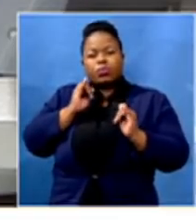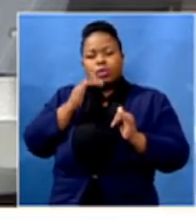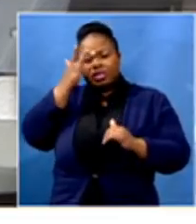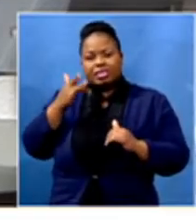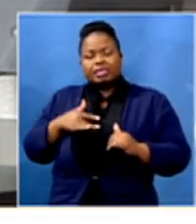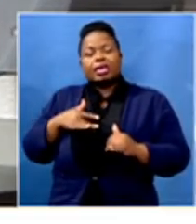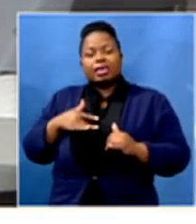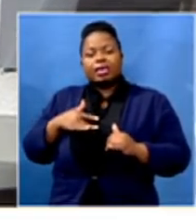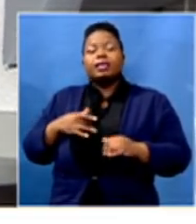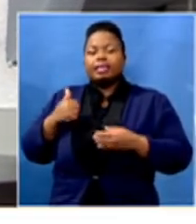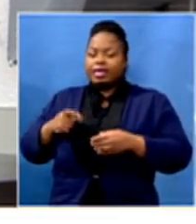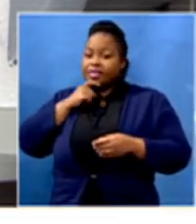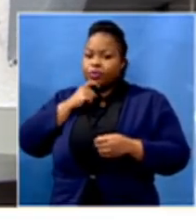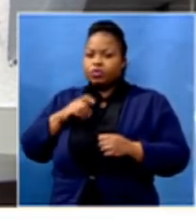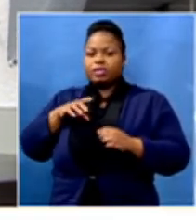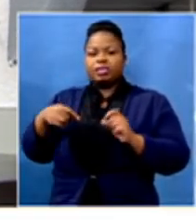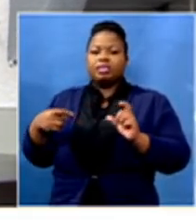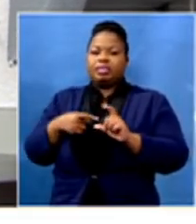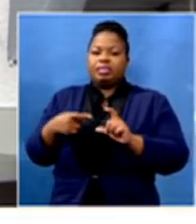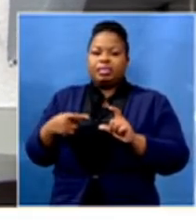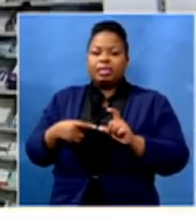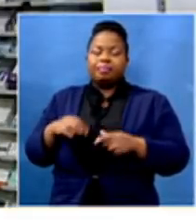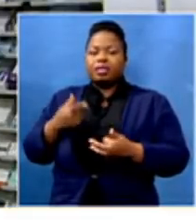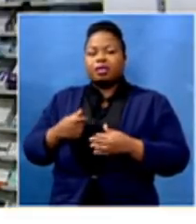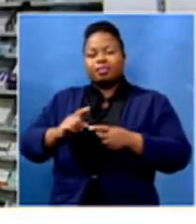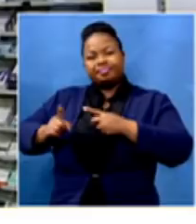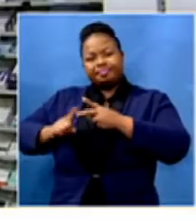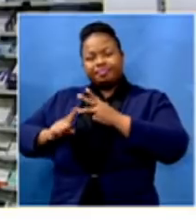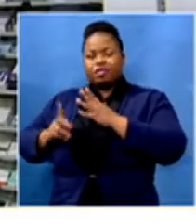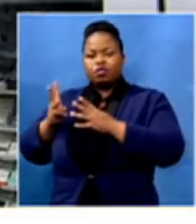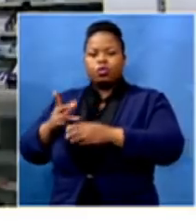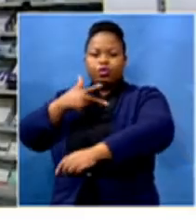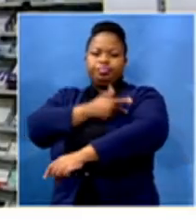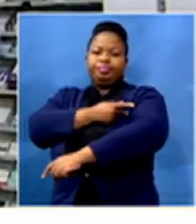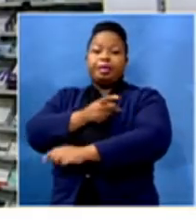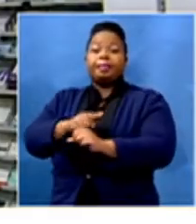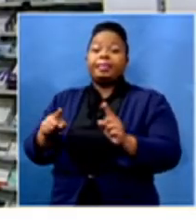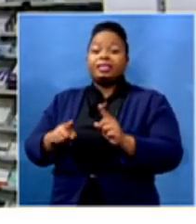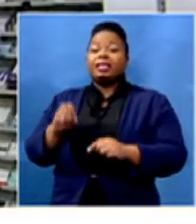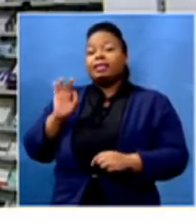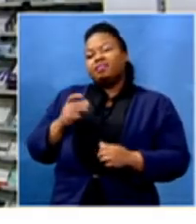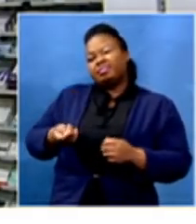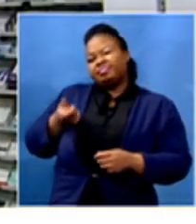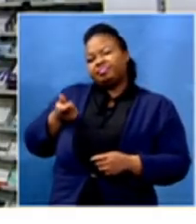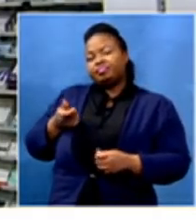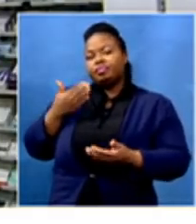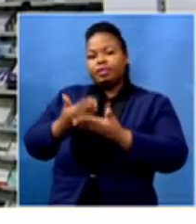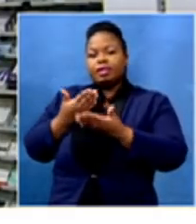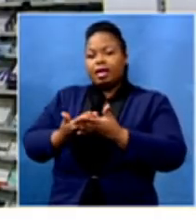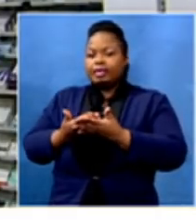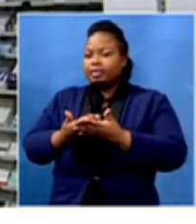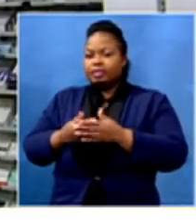condition. So it will be used across all comorbidities, except in the few instances where steroid may not